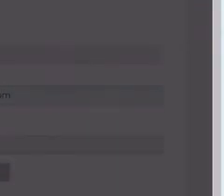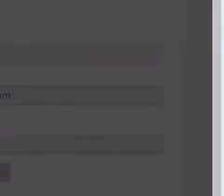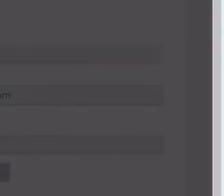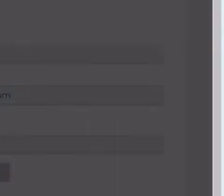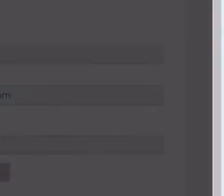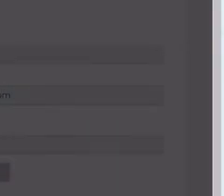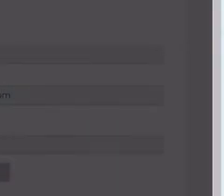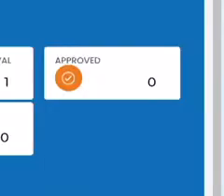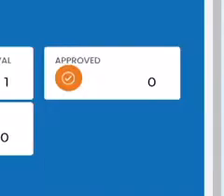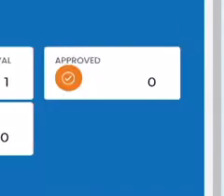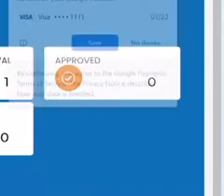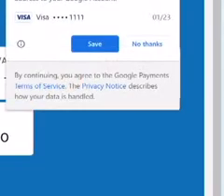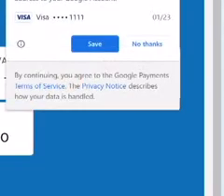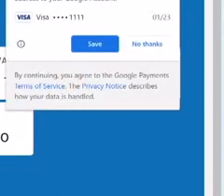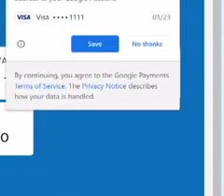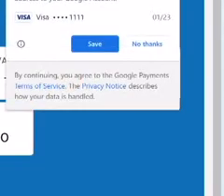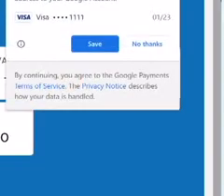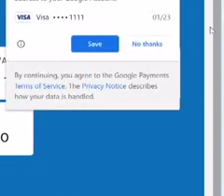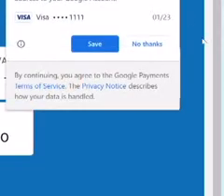So do not